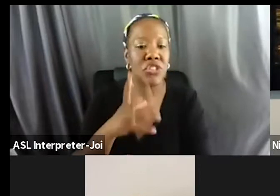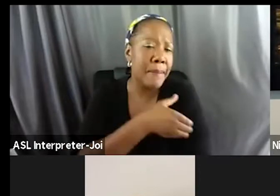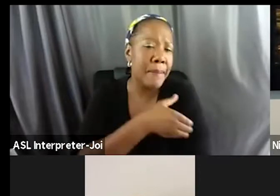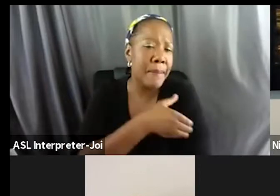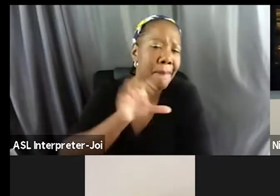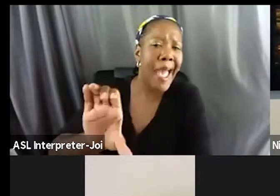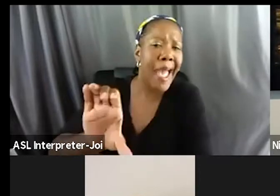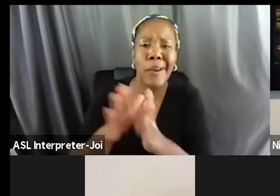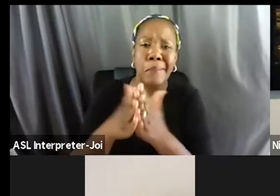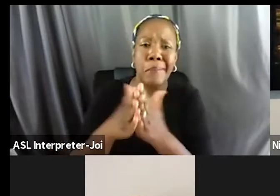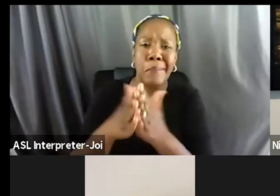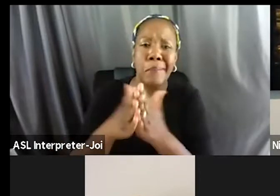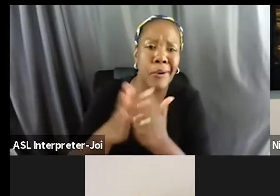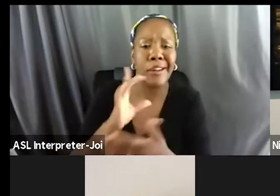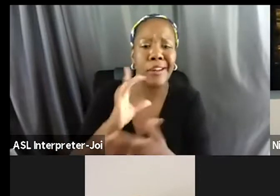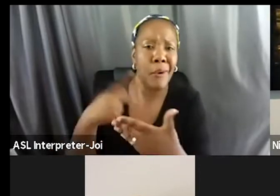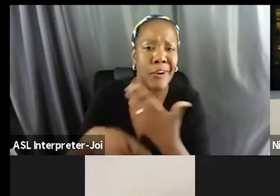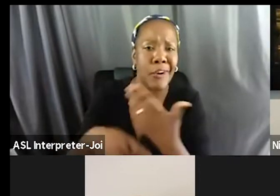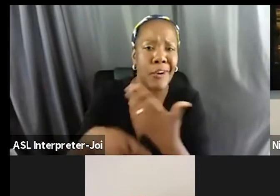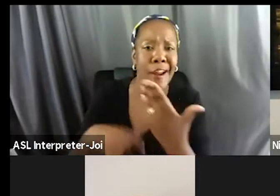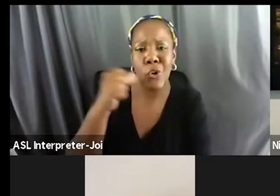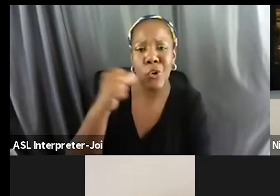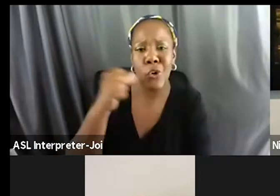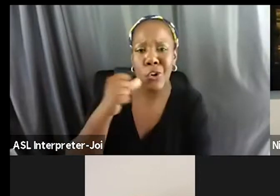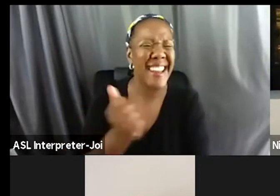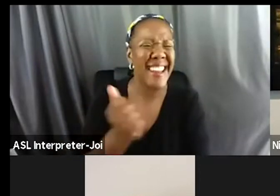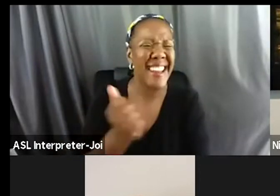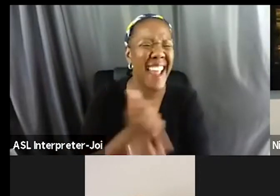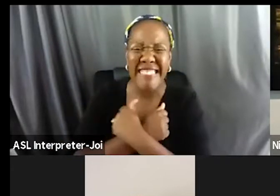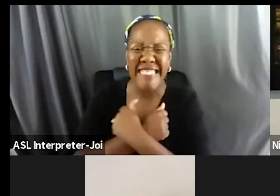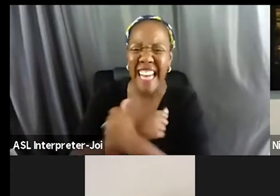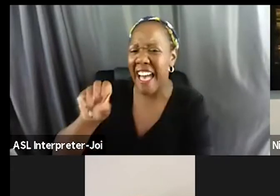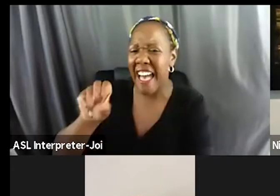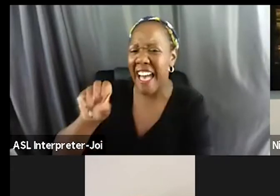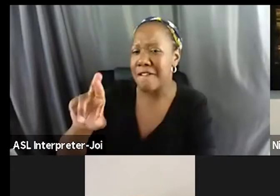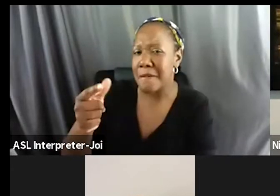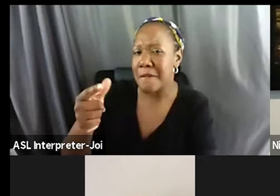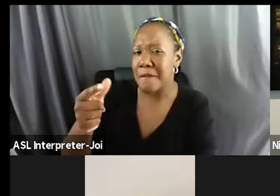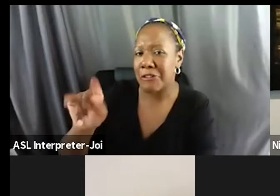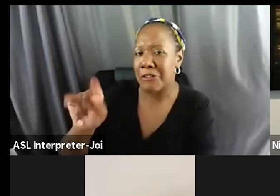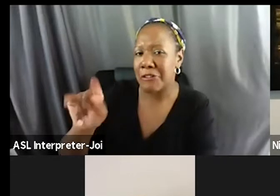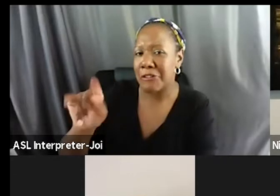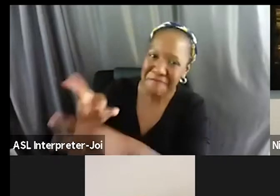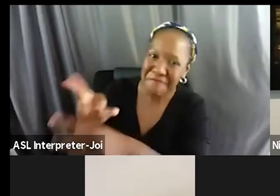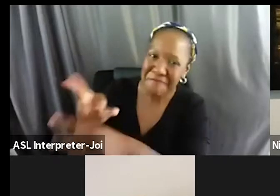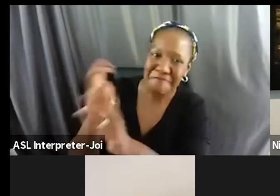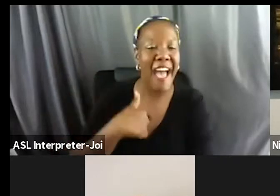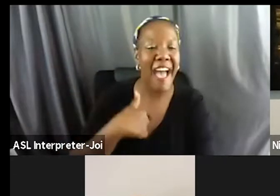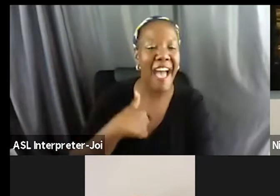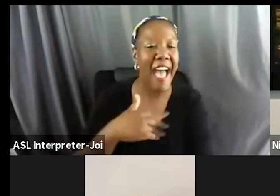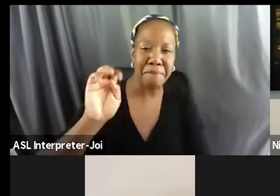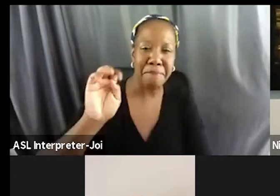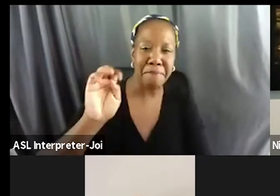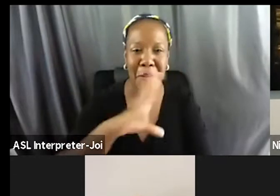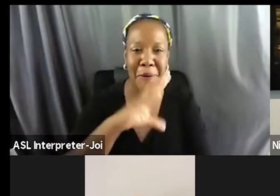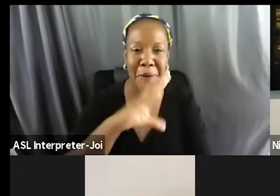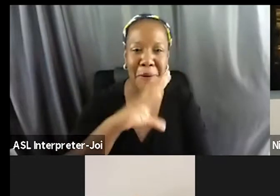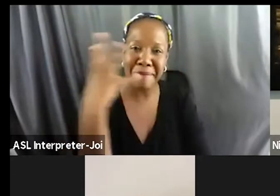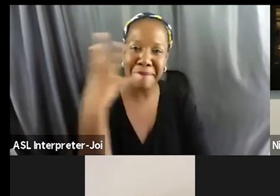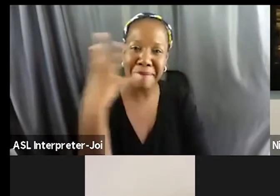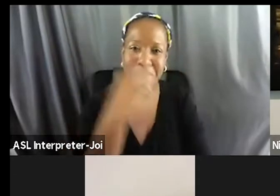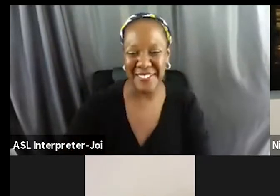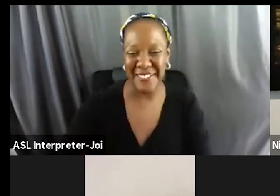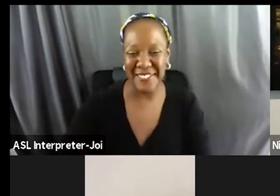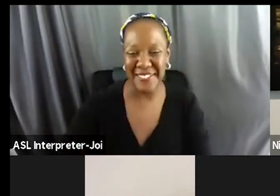what Marguerite said, just bold, and I am bold and beautiful. So thank you. Love it. Love it,